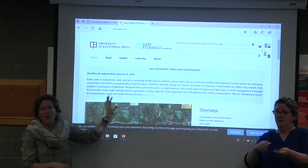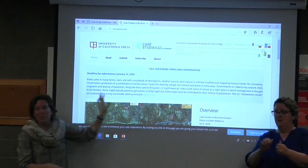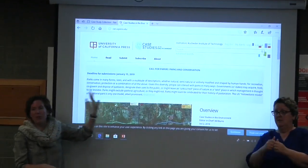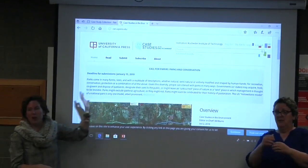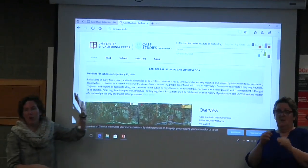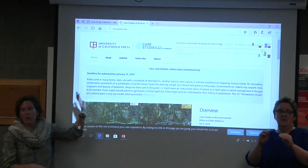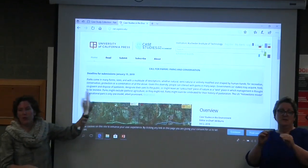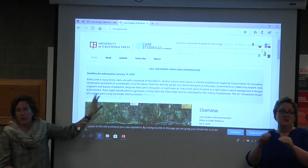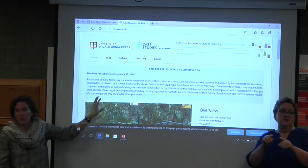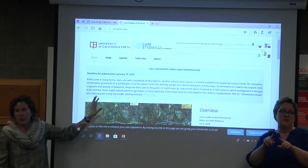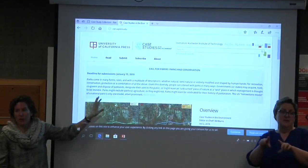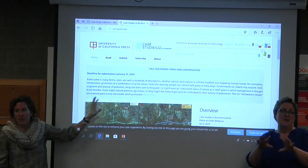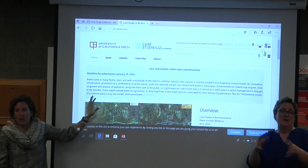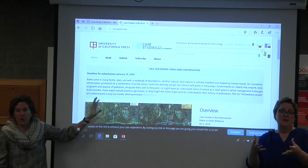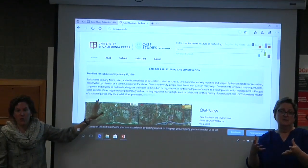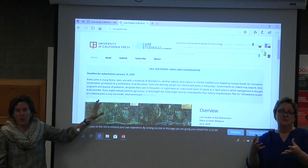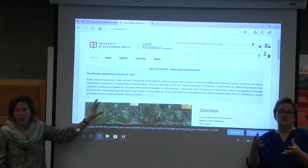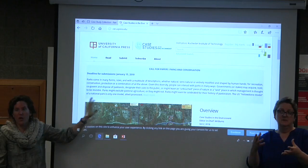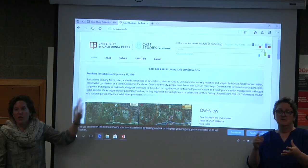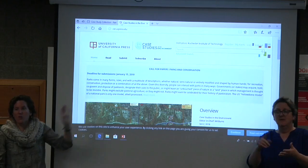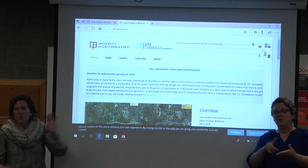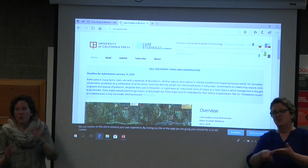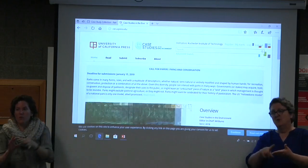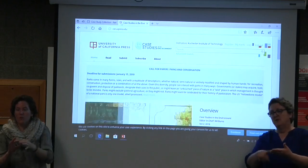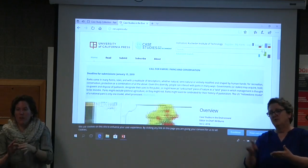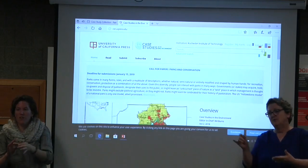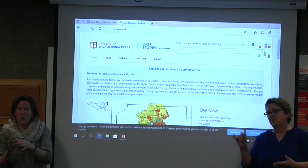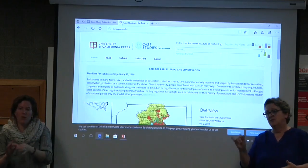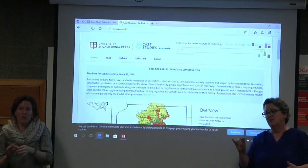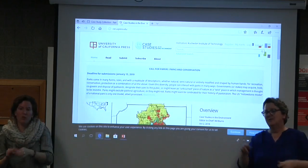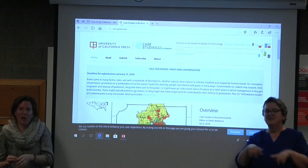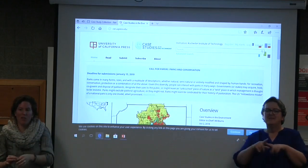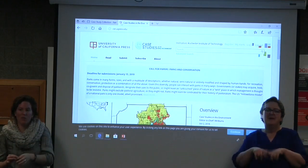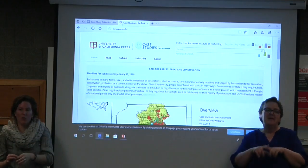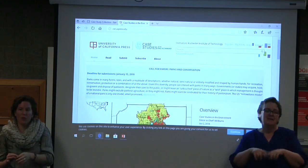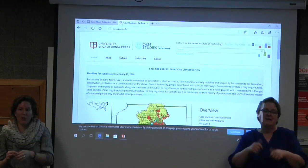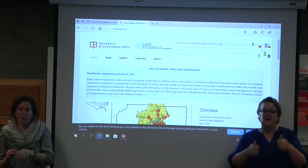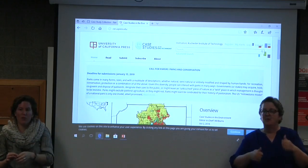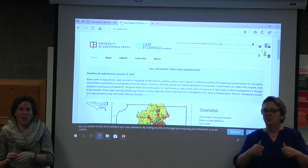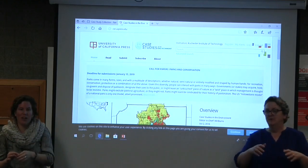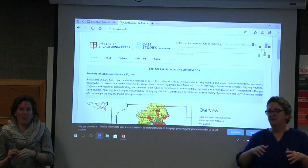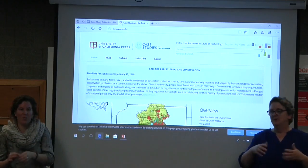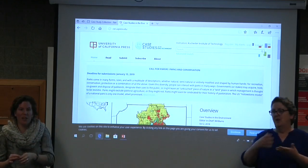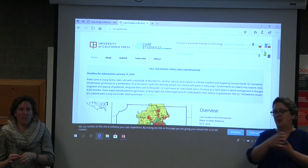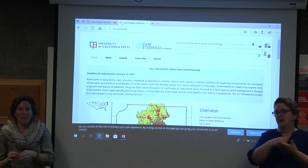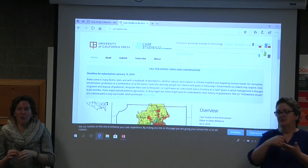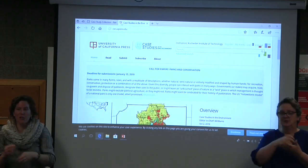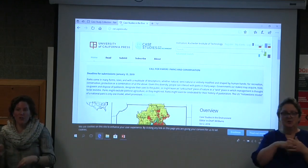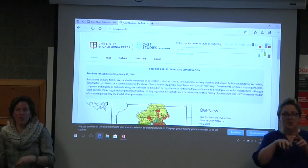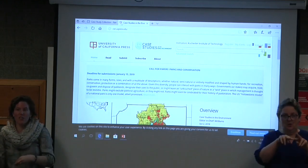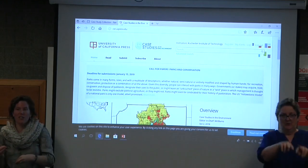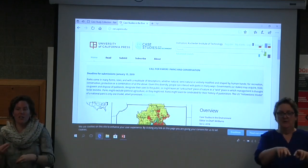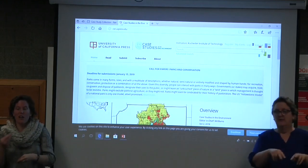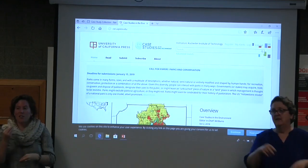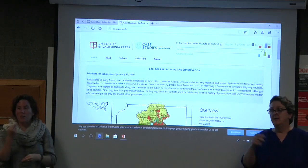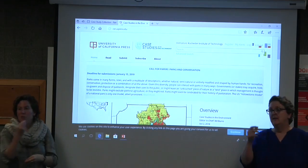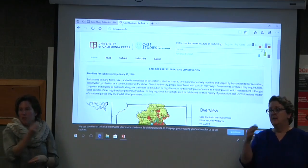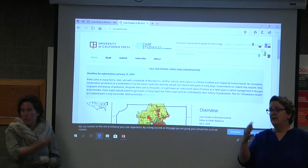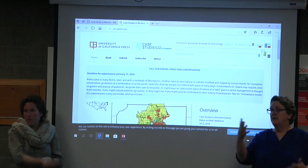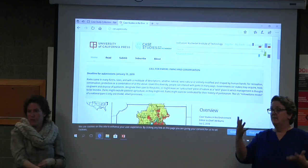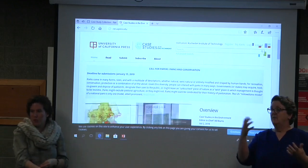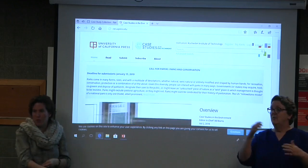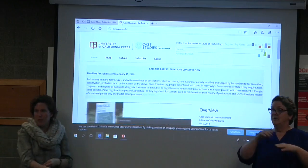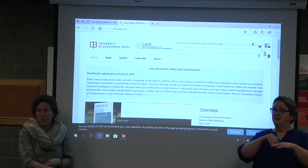it in class, but they are research-based also. So some of it depends on which repository you're looking at. So yes, if you're interested